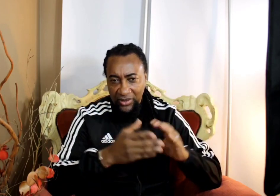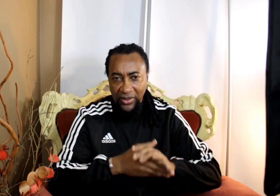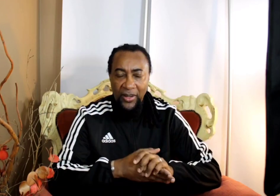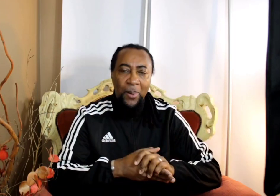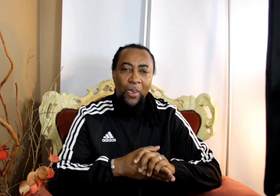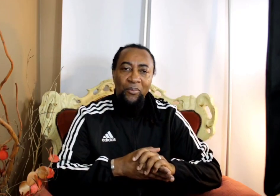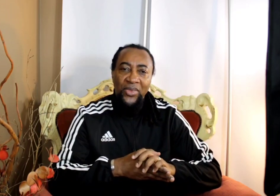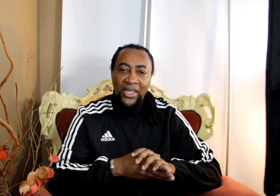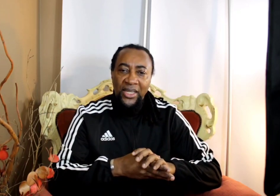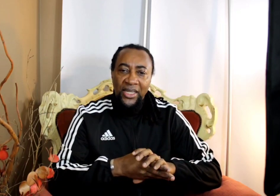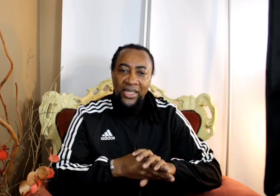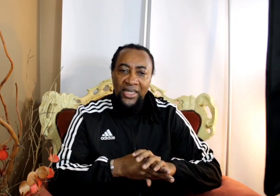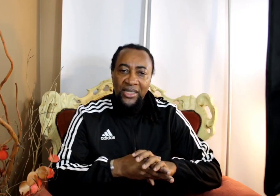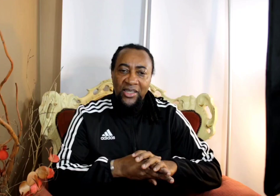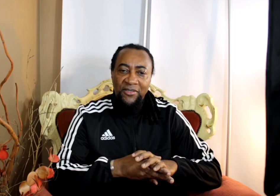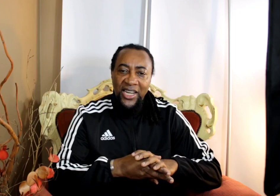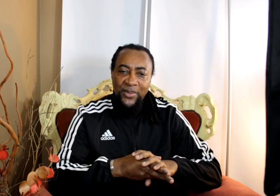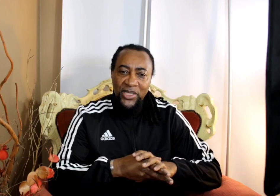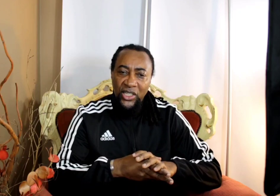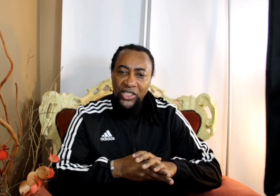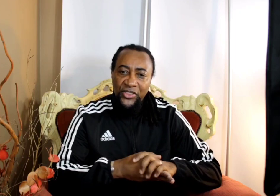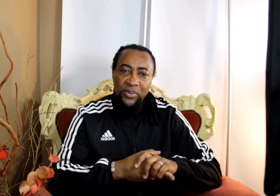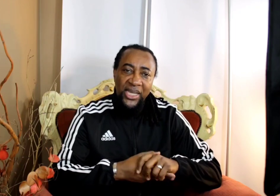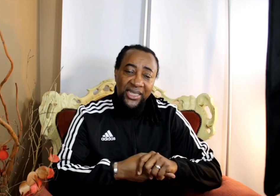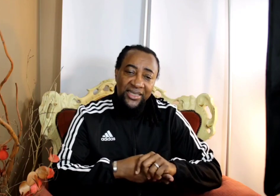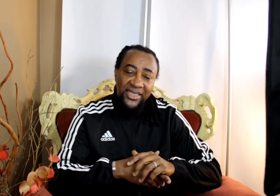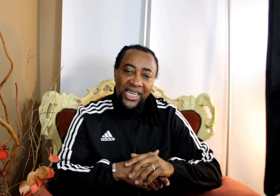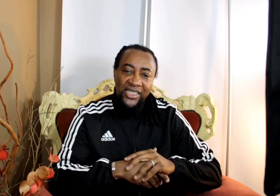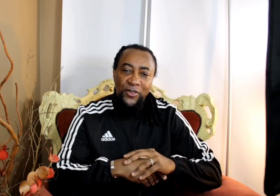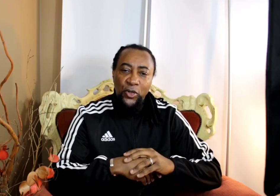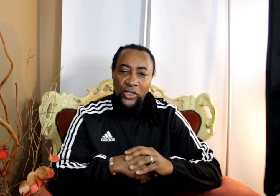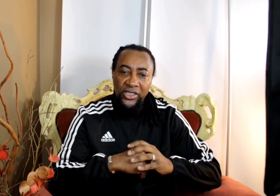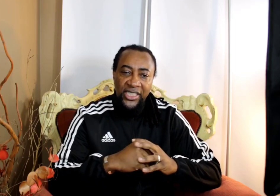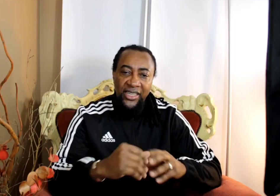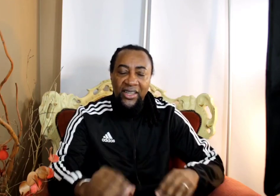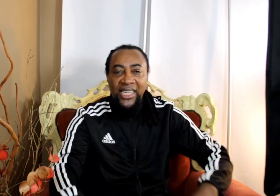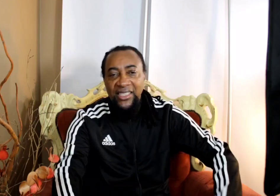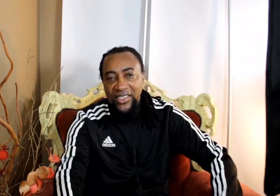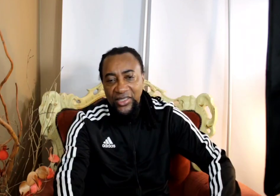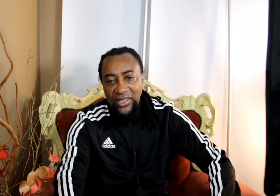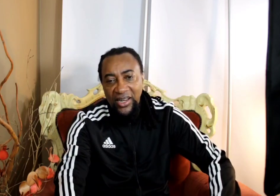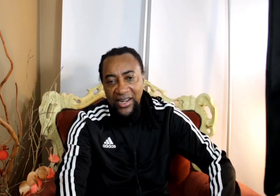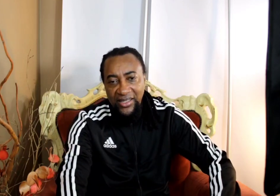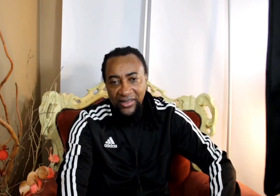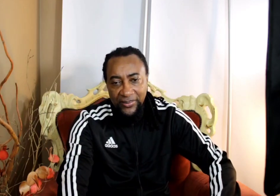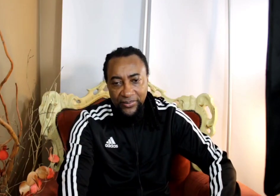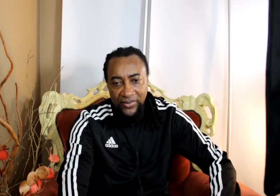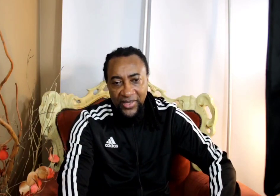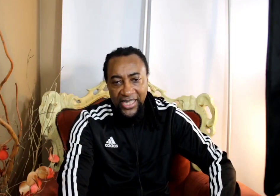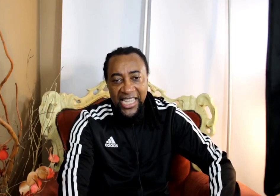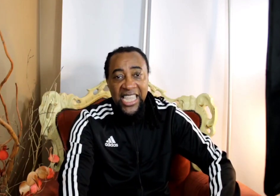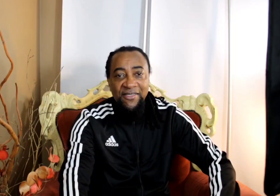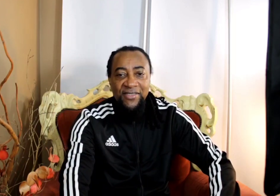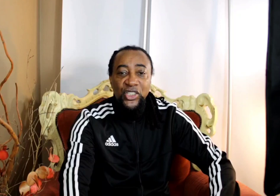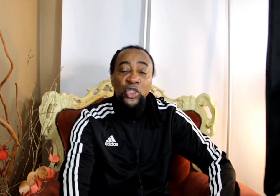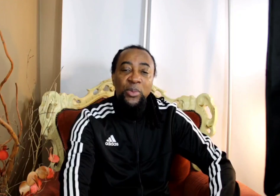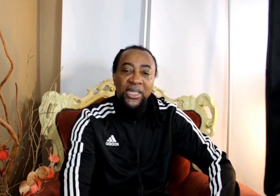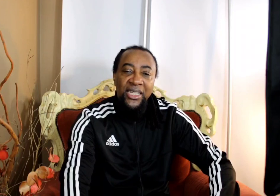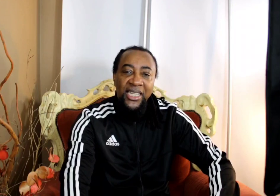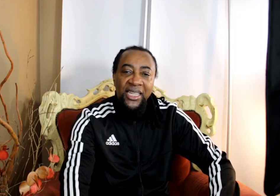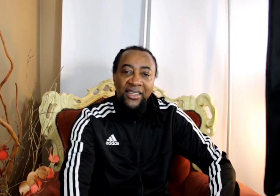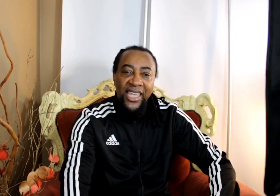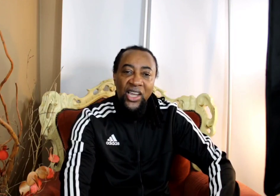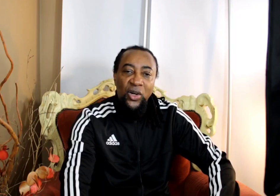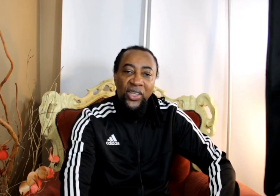of Jamaica. The vast majority of Jamaicans can't afford to take their cases to London, even